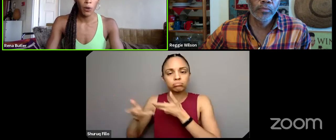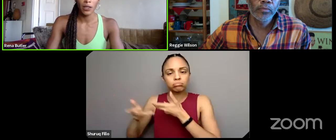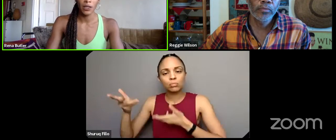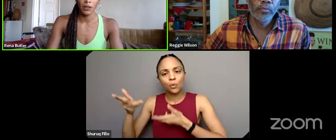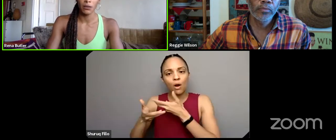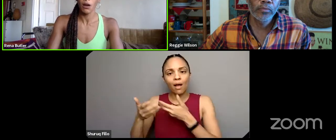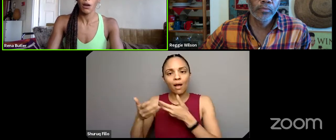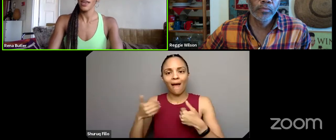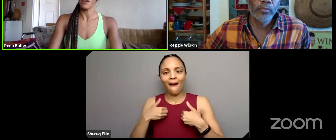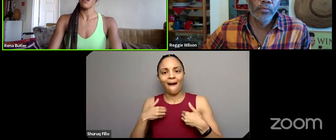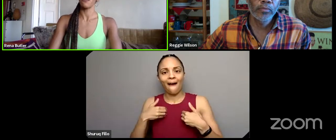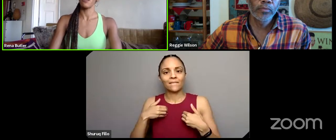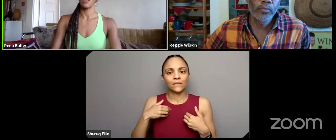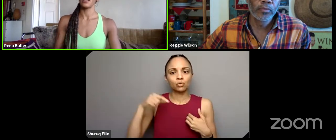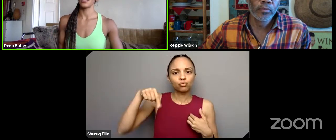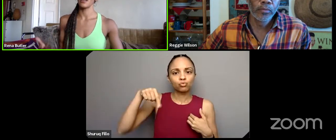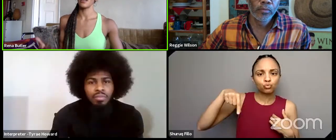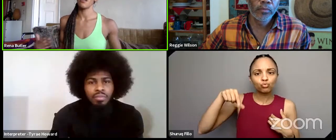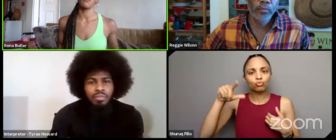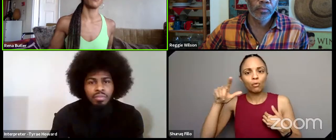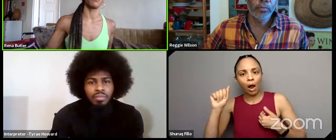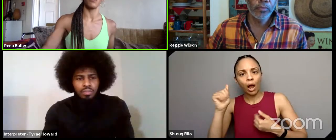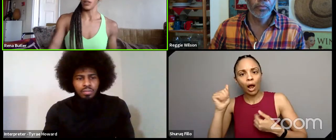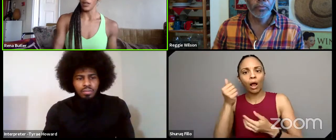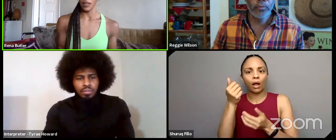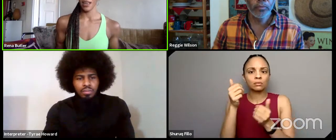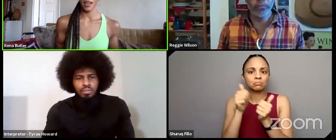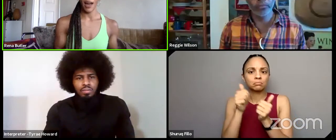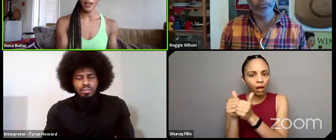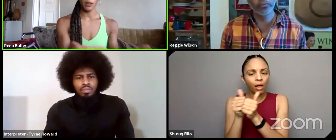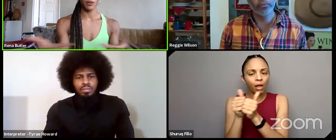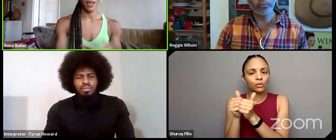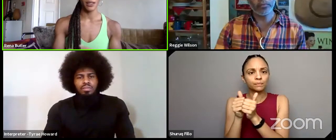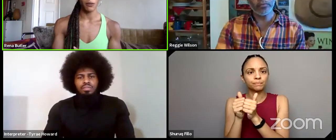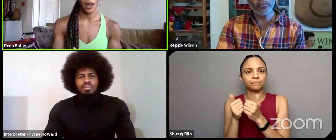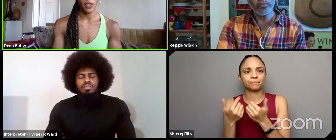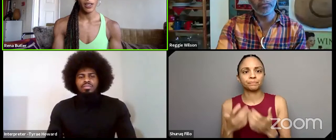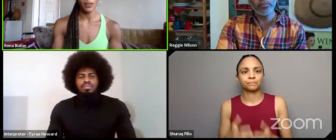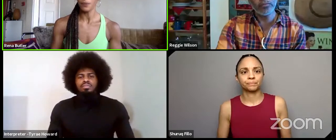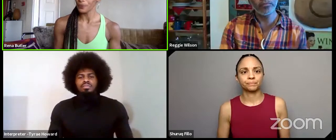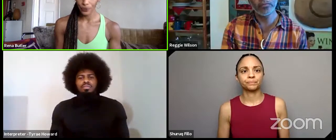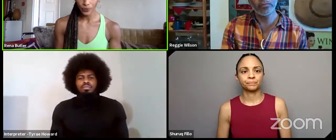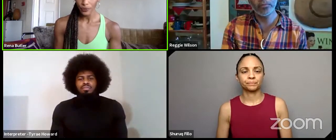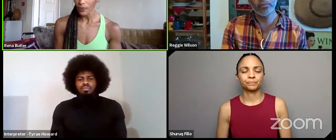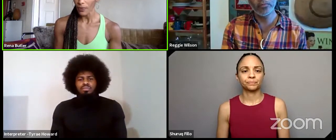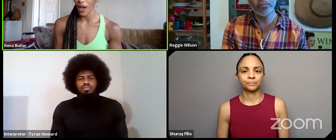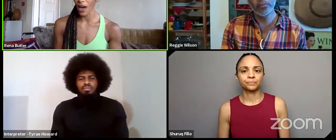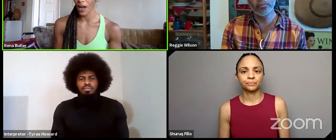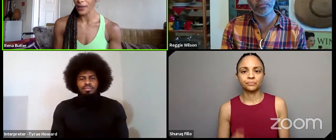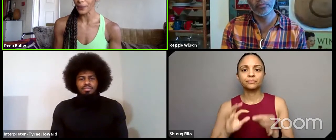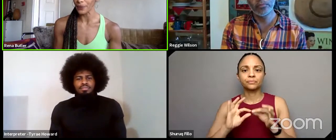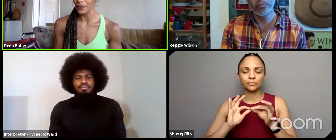it that you want to do? Okay, here are a few things I know that can guide you in that direction.